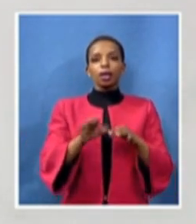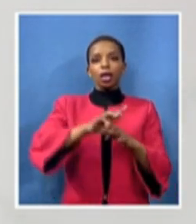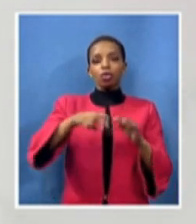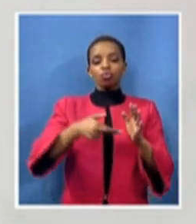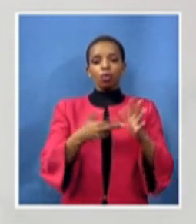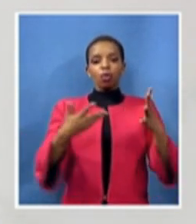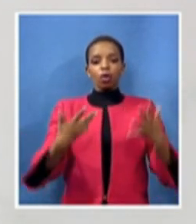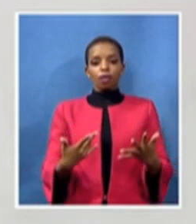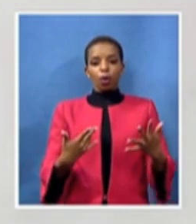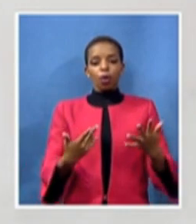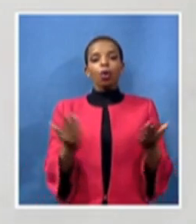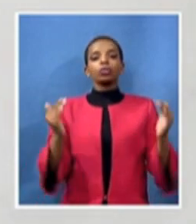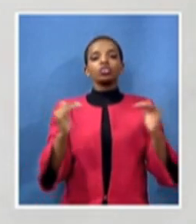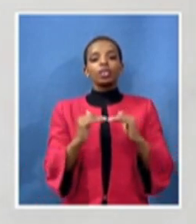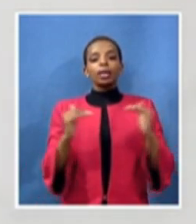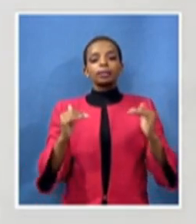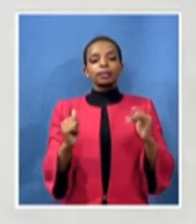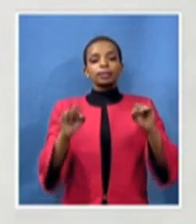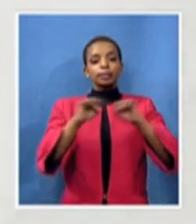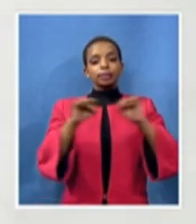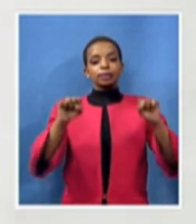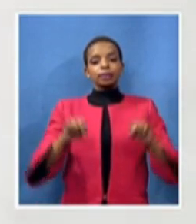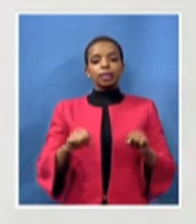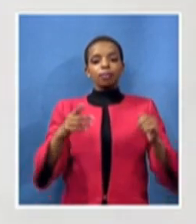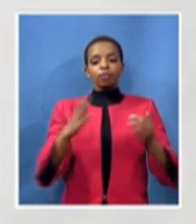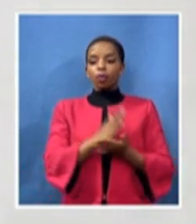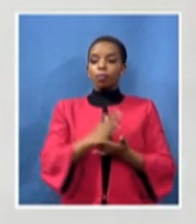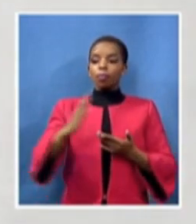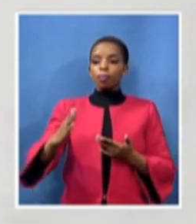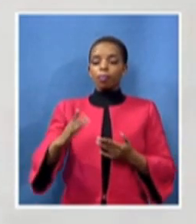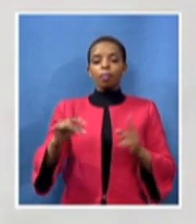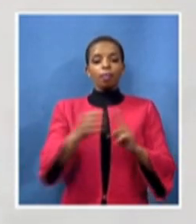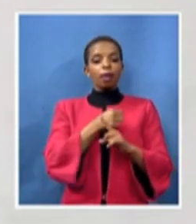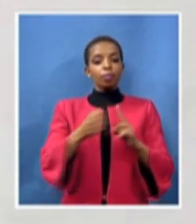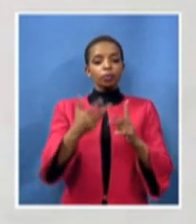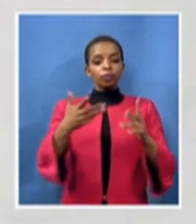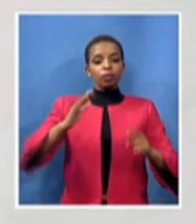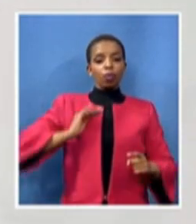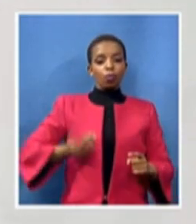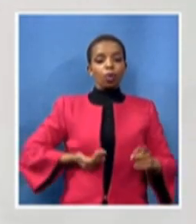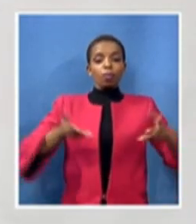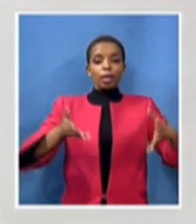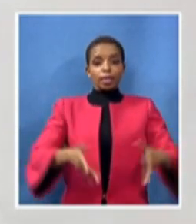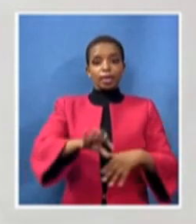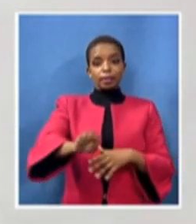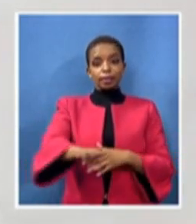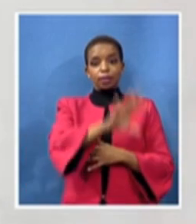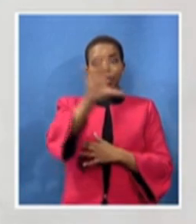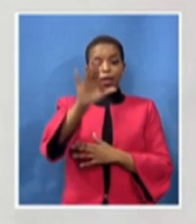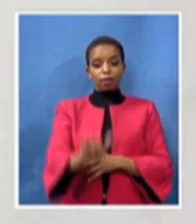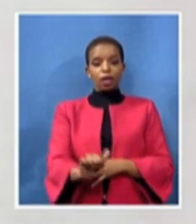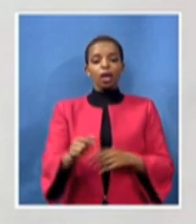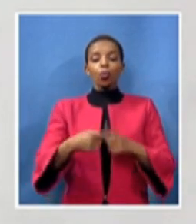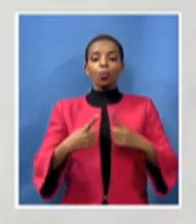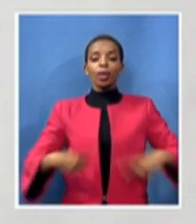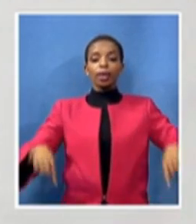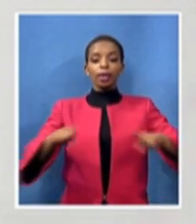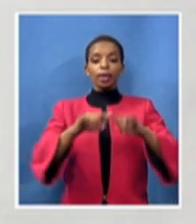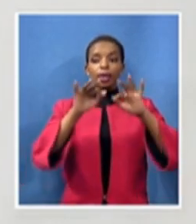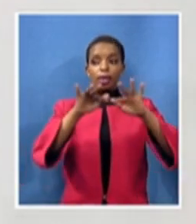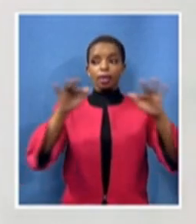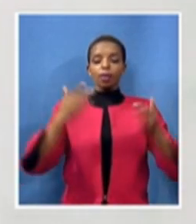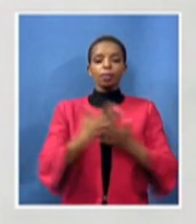abuse of women in South Africa, and what can we, the public, do to complement